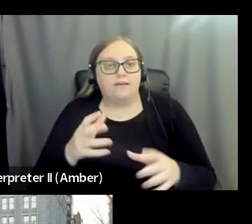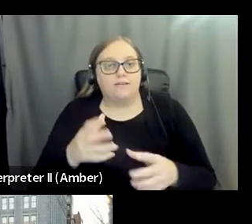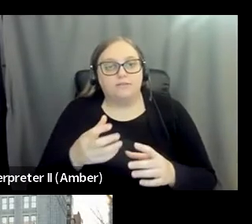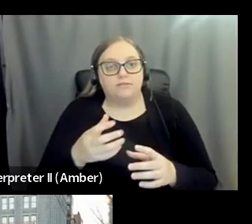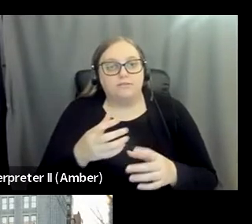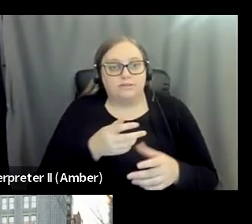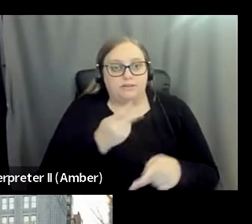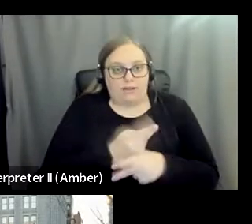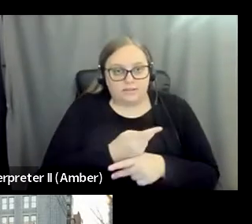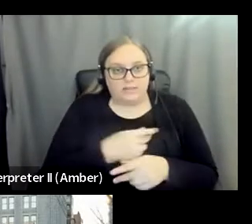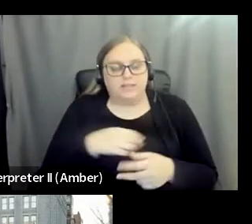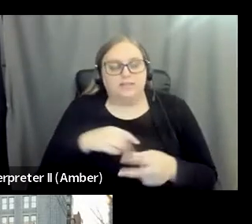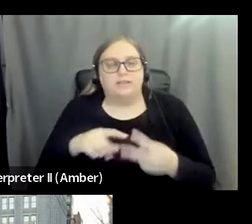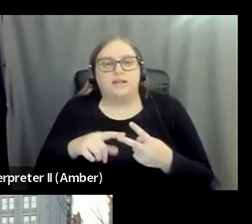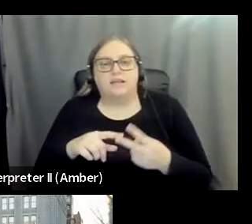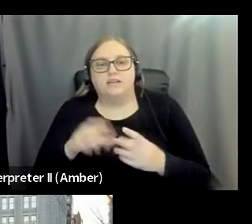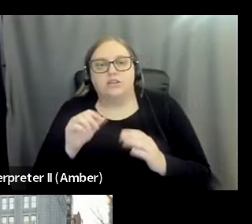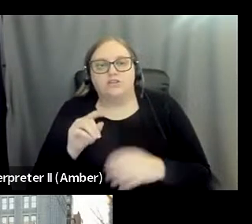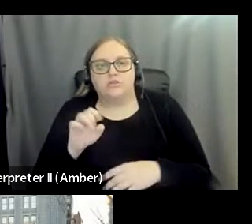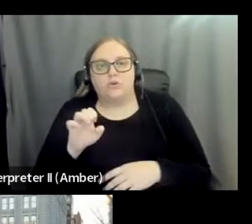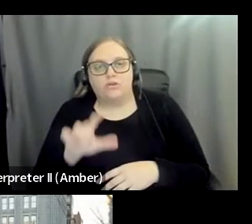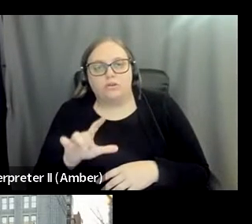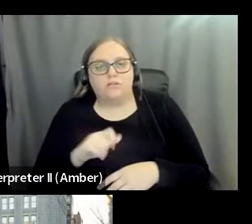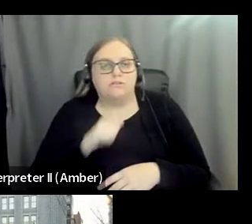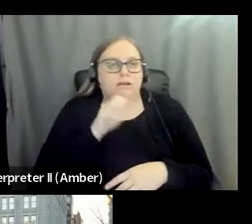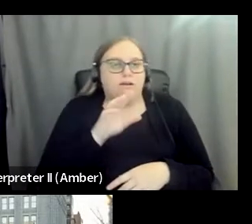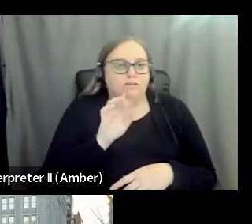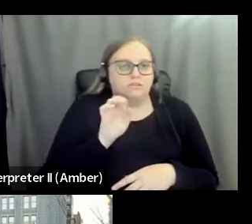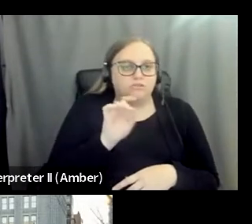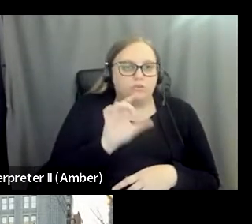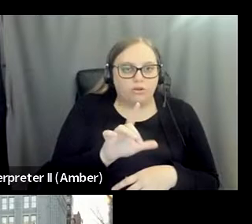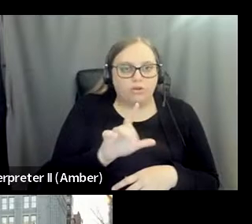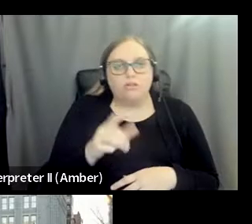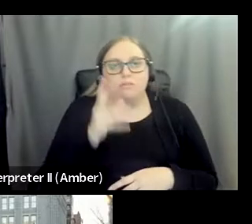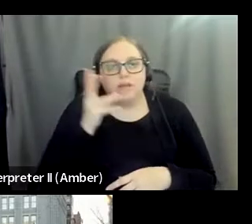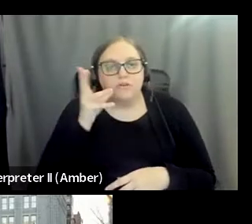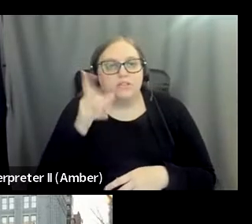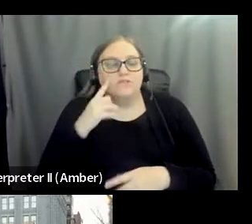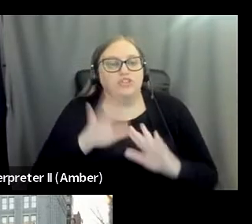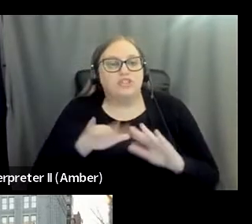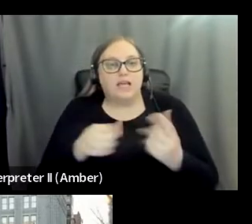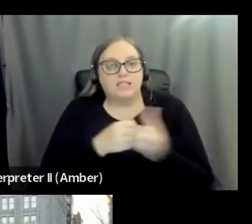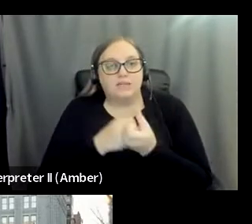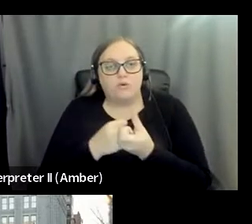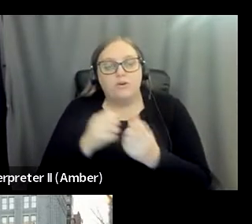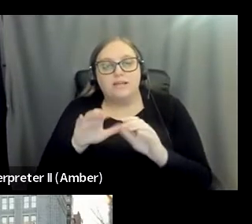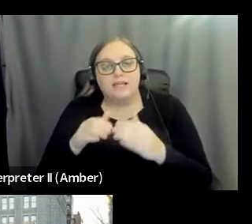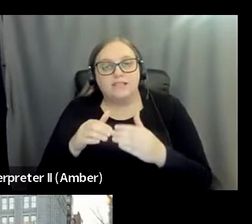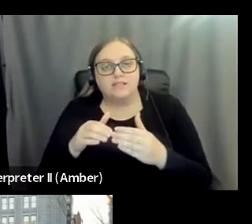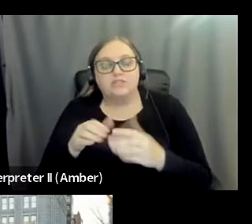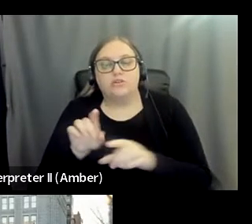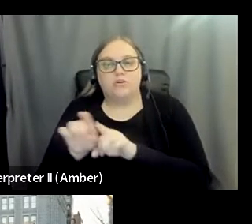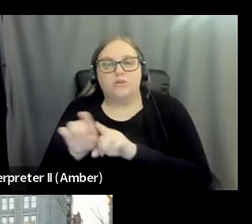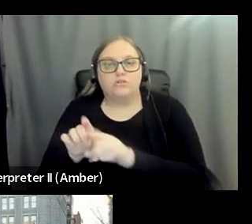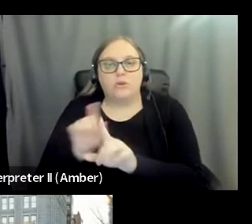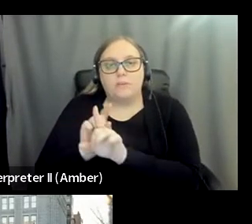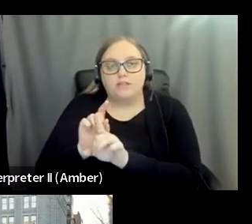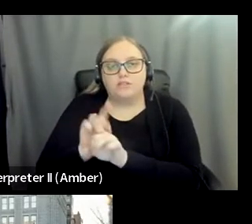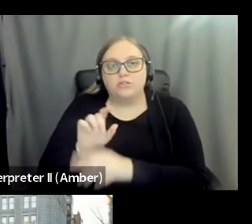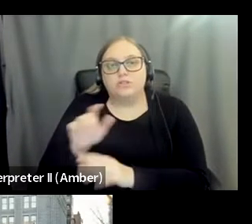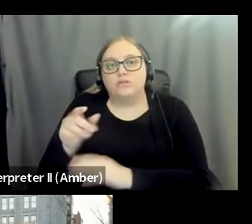and custodial and non-custodial parents in child support and paternity cases. She also mentors pro bono attorneys in family